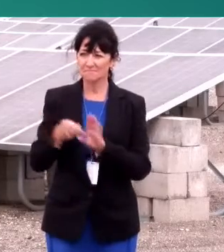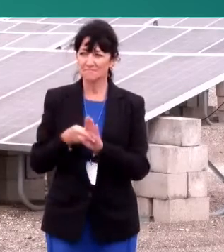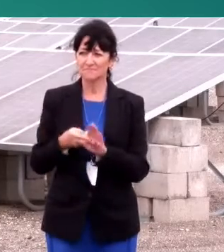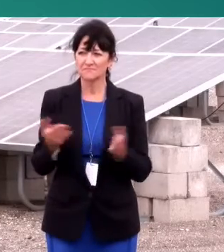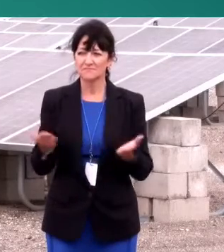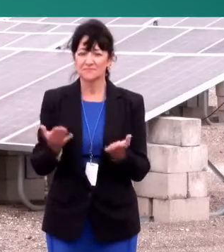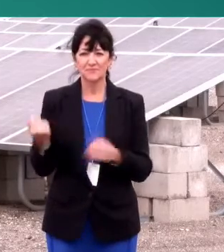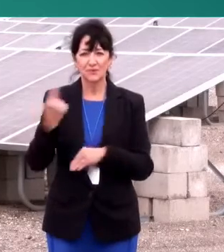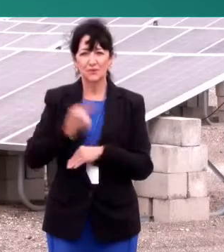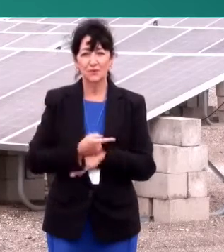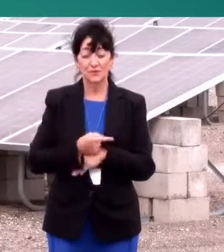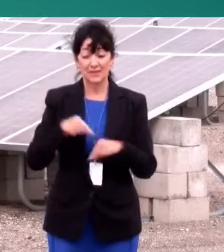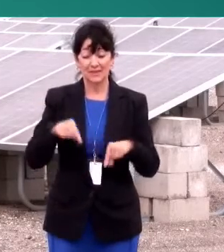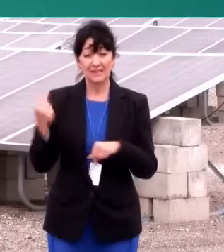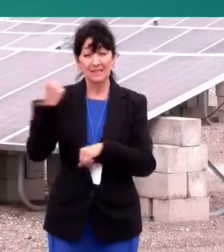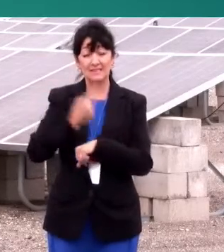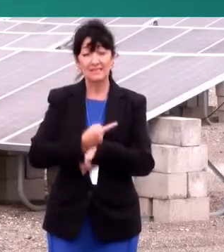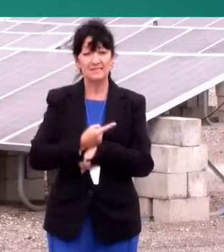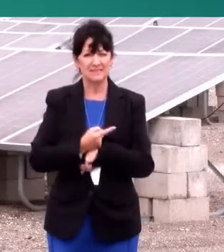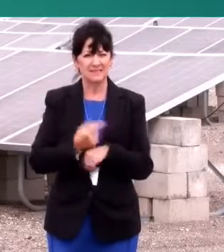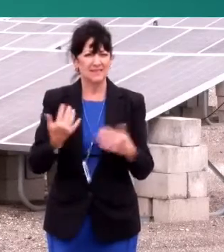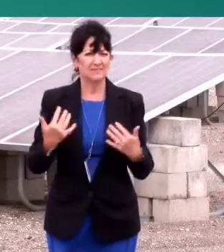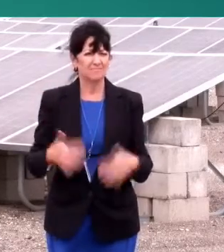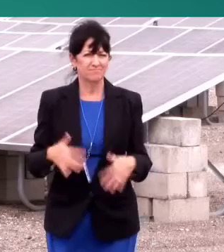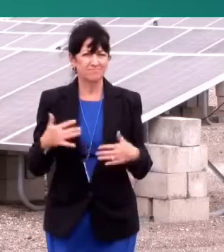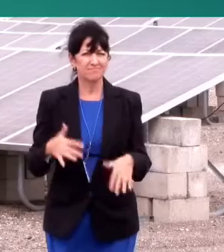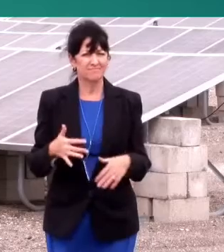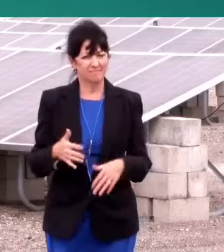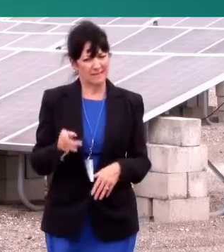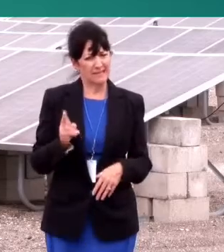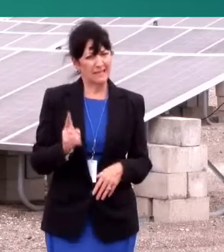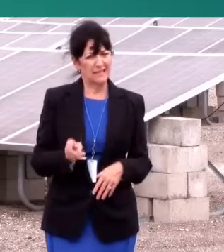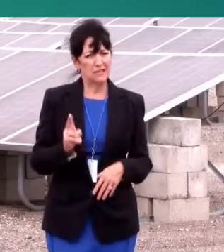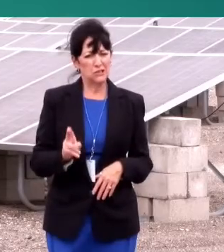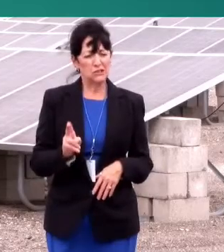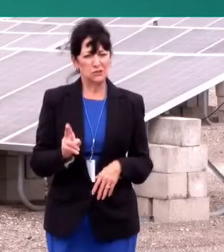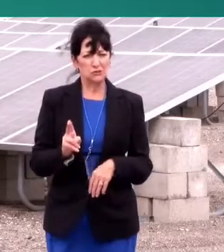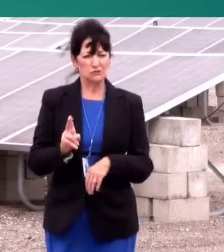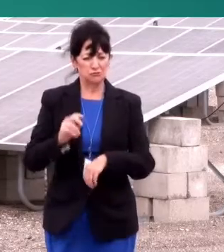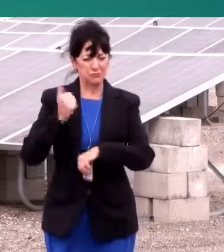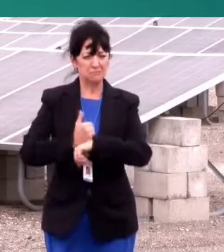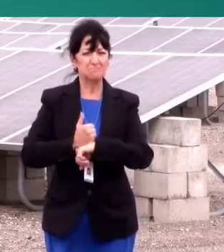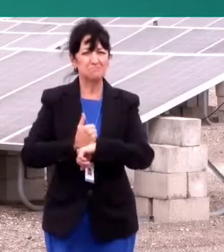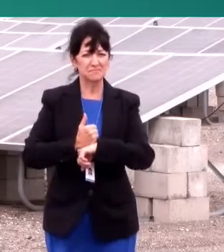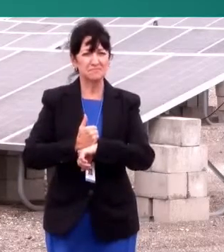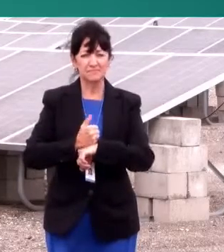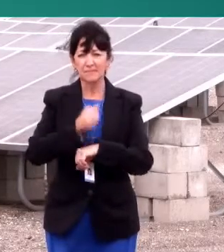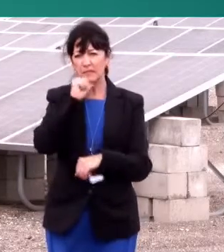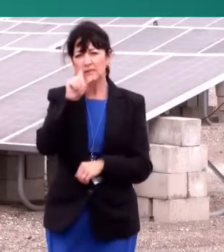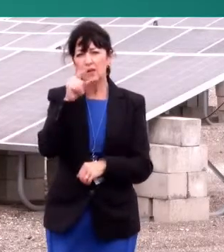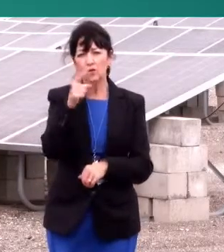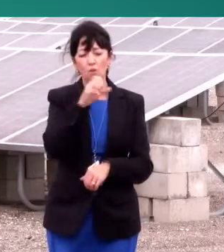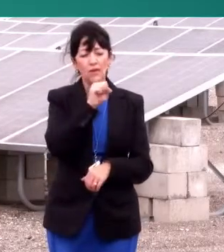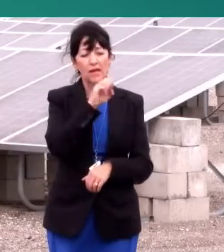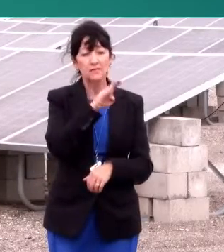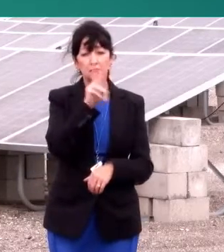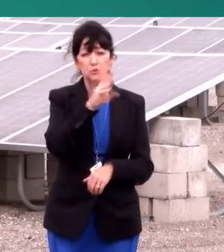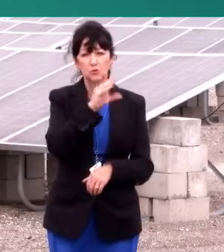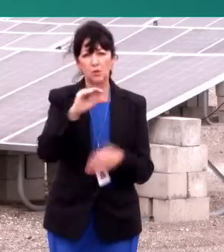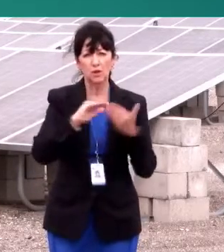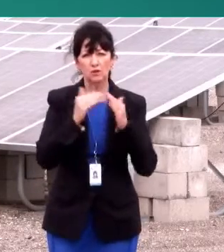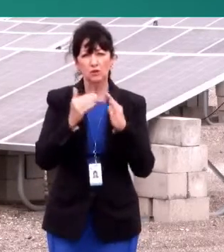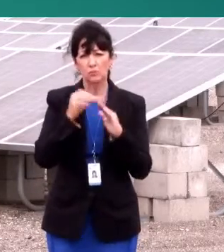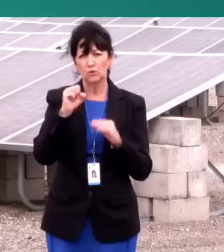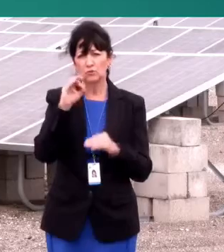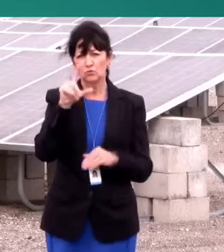is a historic day, not just as it relates to the passage of SB 2 and community solar, but